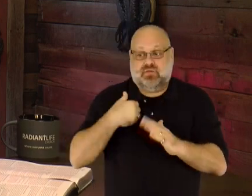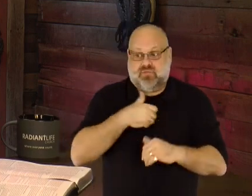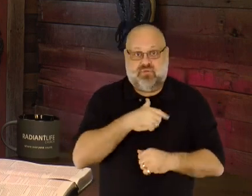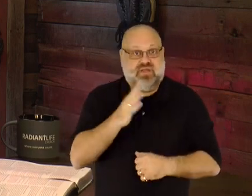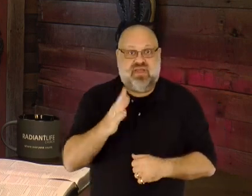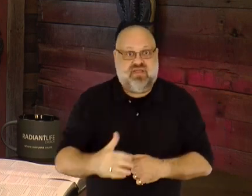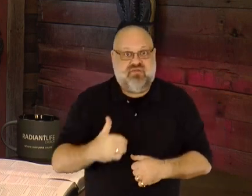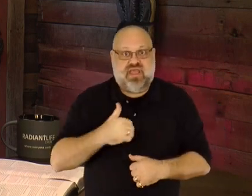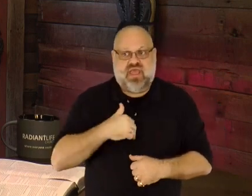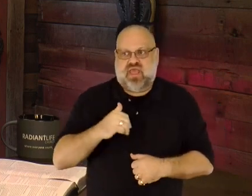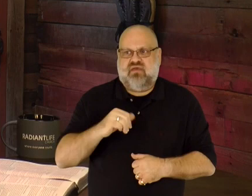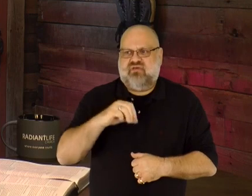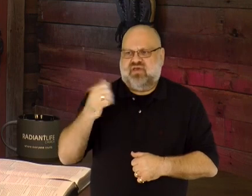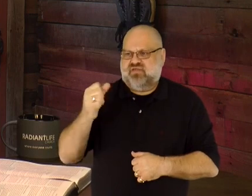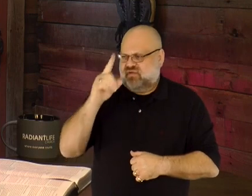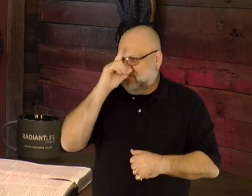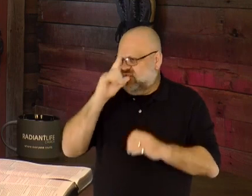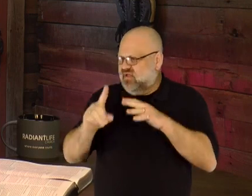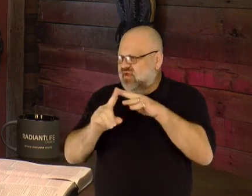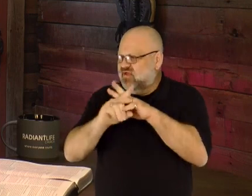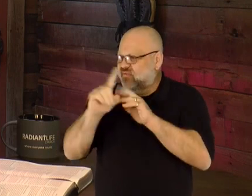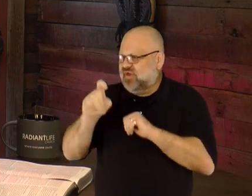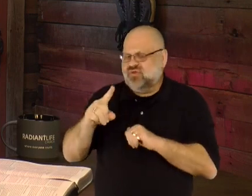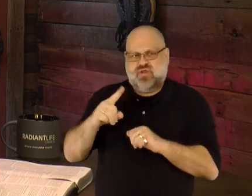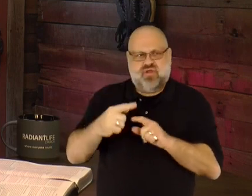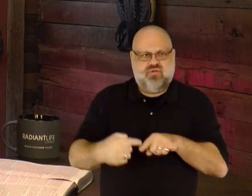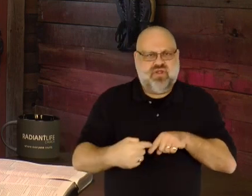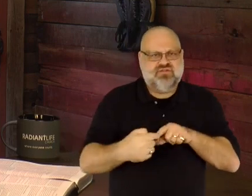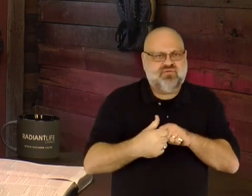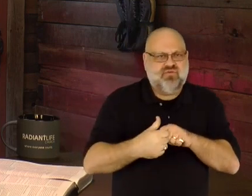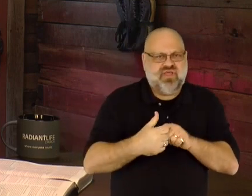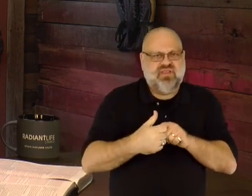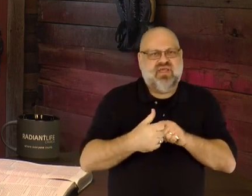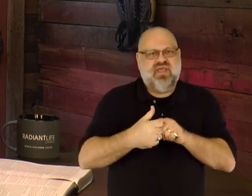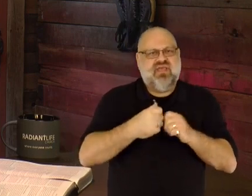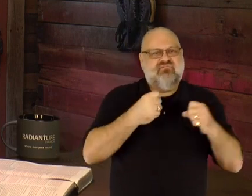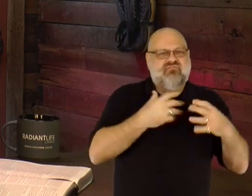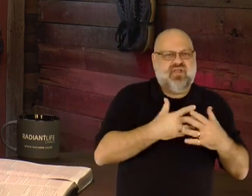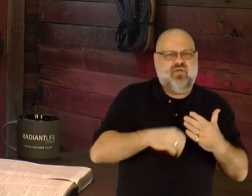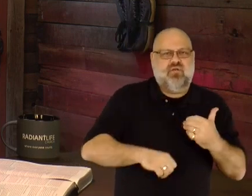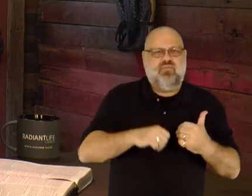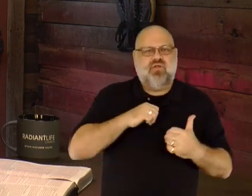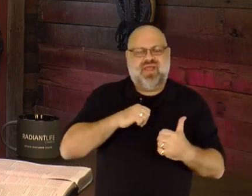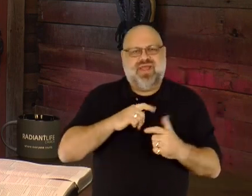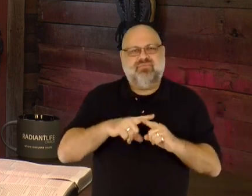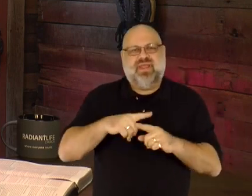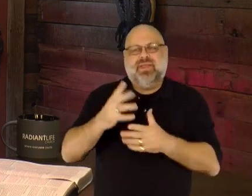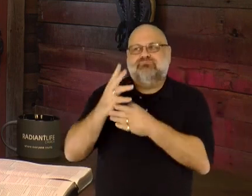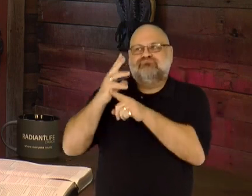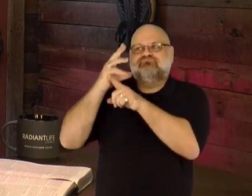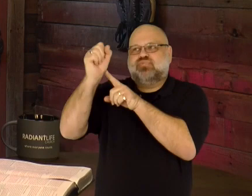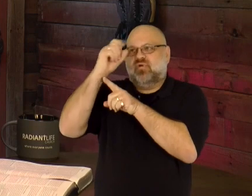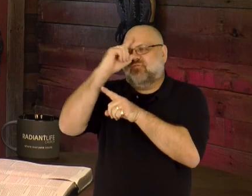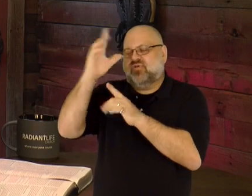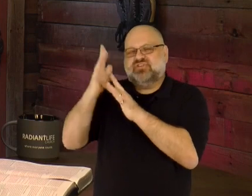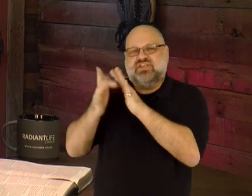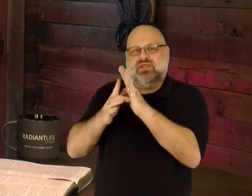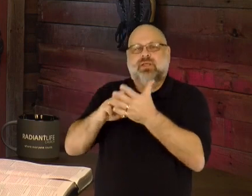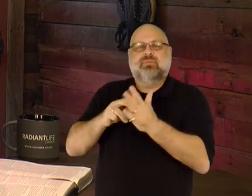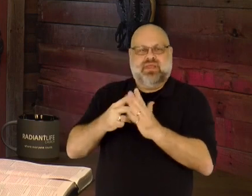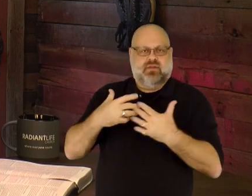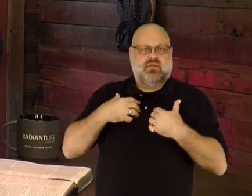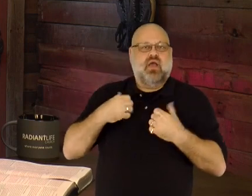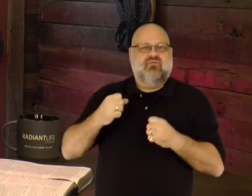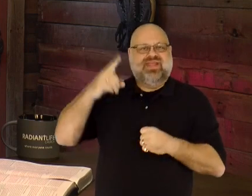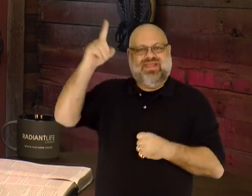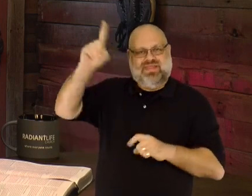have another question or wrestle with fear or pride. Being sold out for Jesus means being confident that He is the answer to